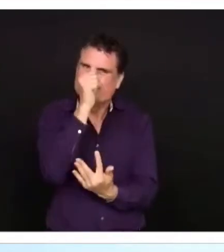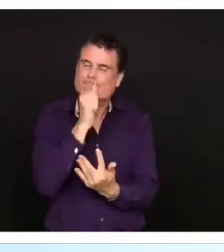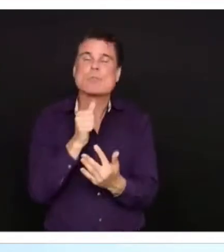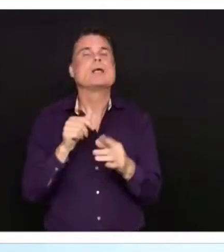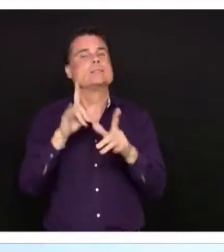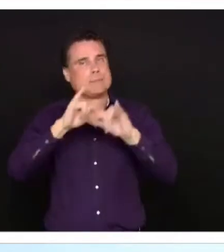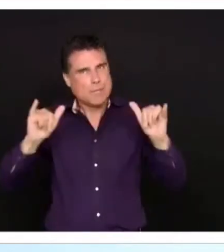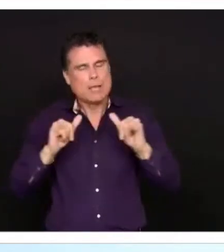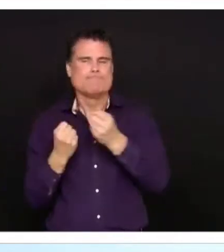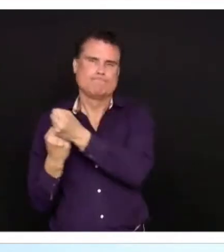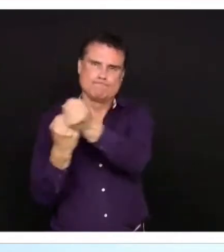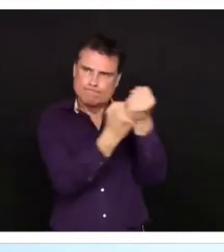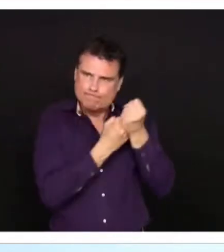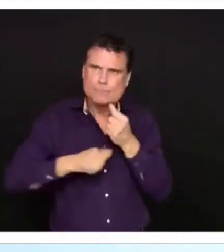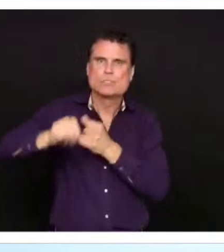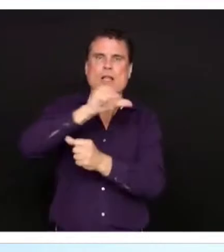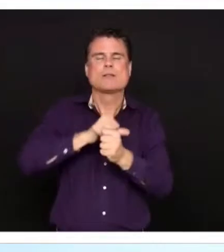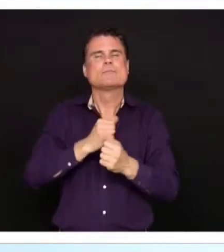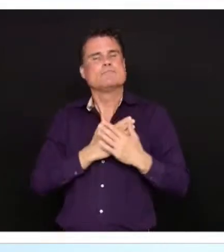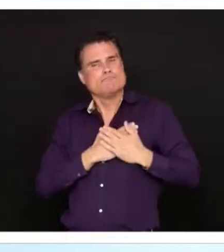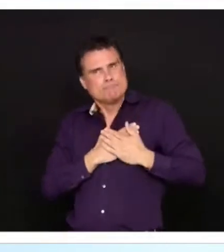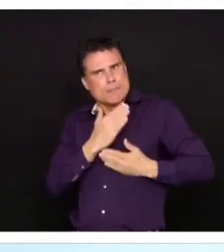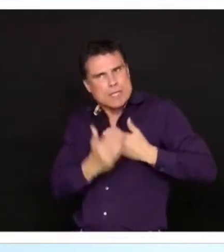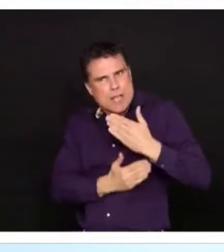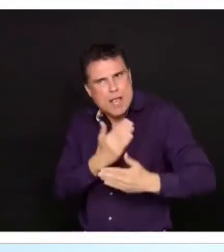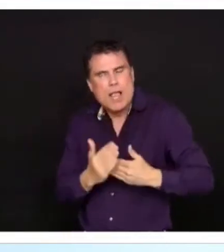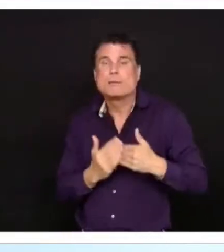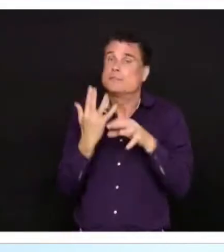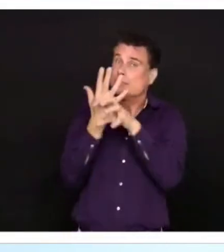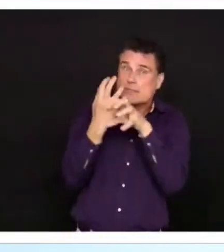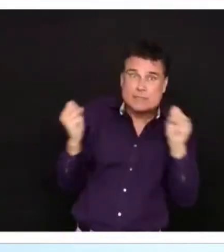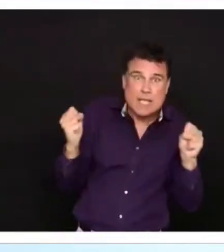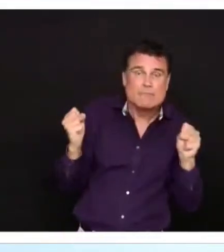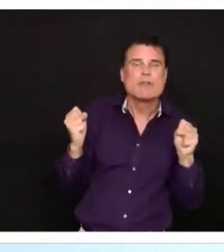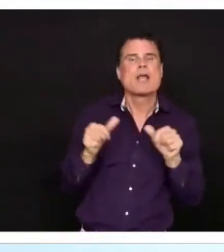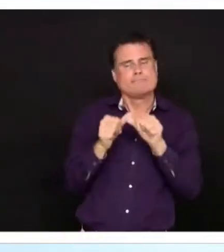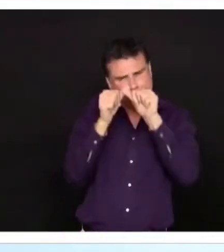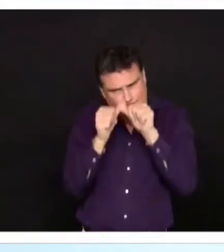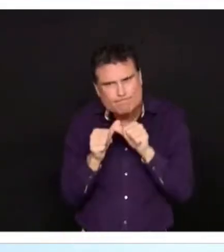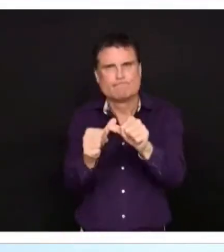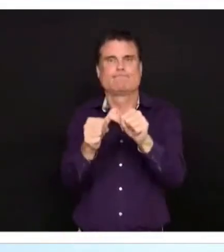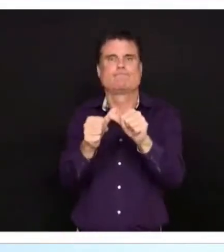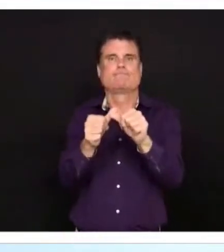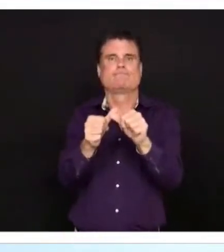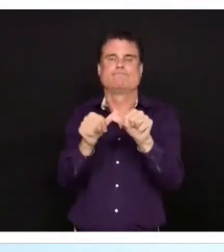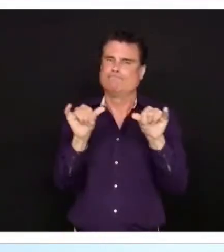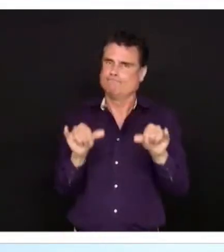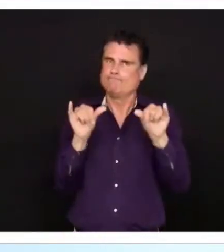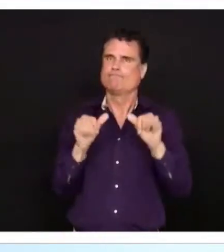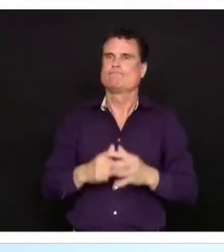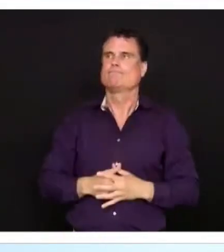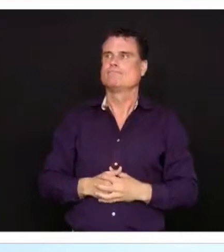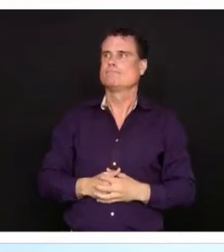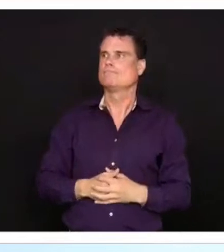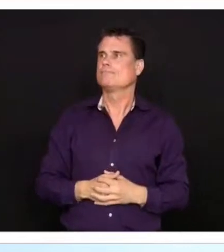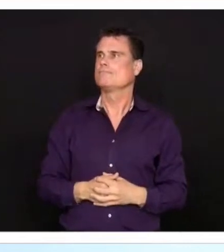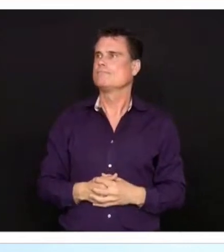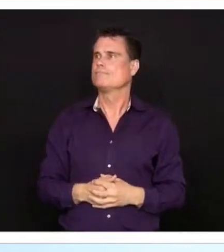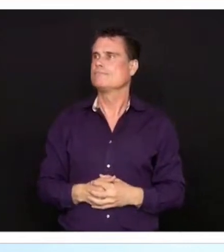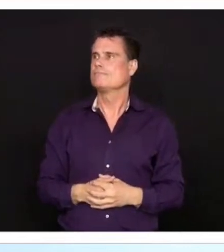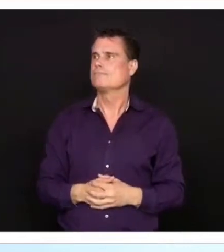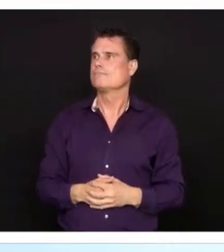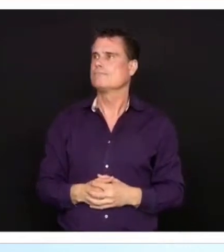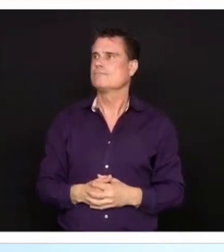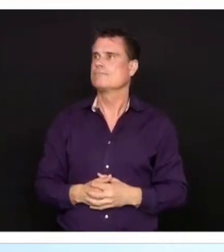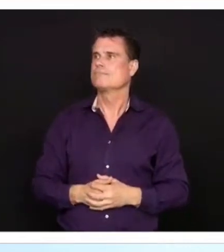Sorry, Dirk, I said black. It's Black Press. No, it's Canadian Press, not Black Press. Okay, next question is from Mary Griffin,